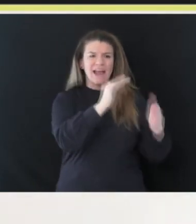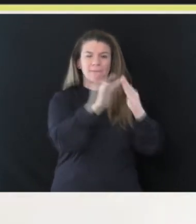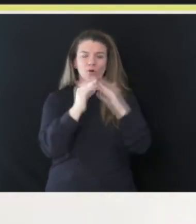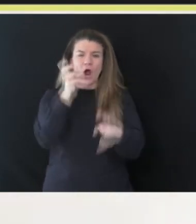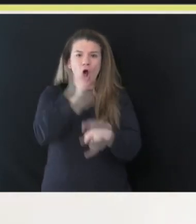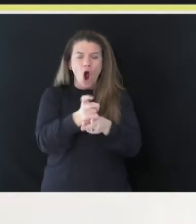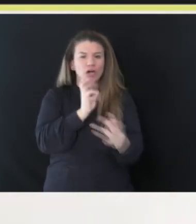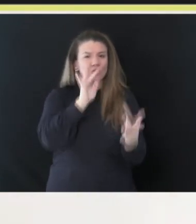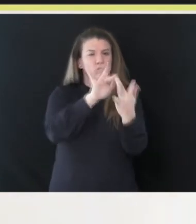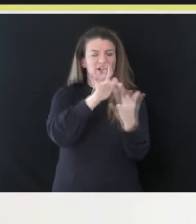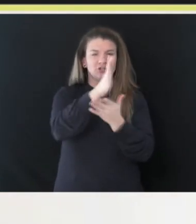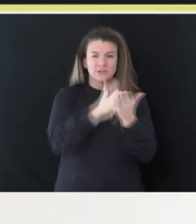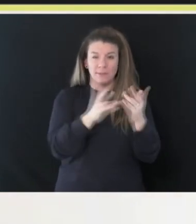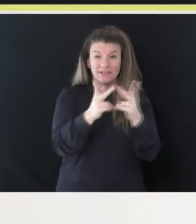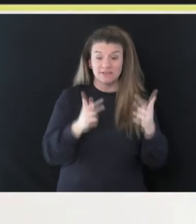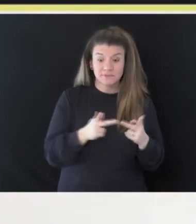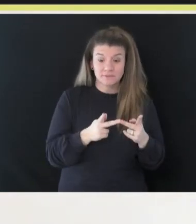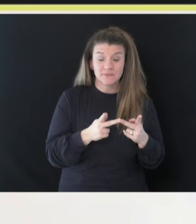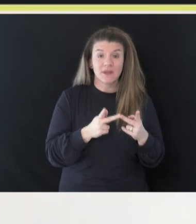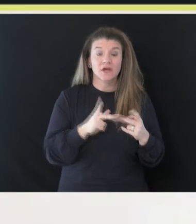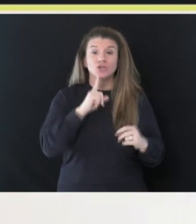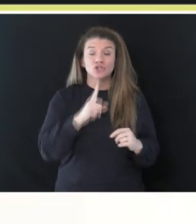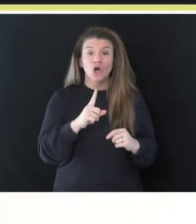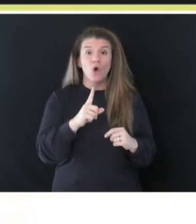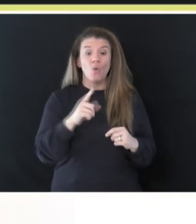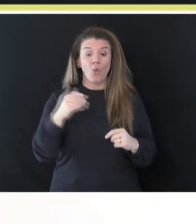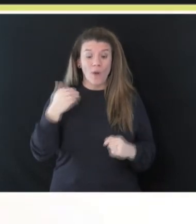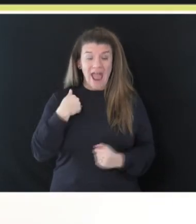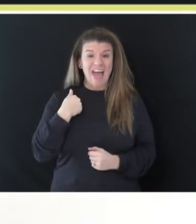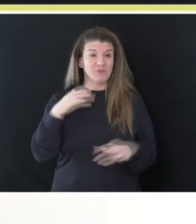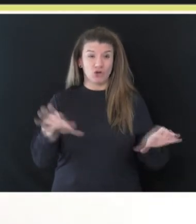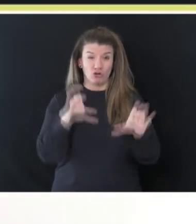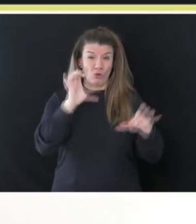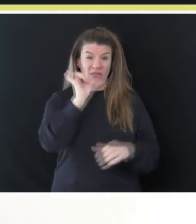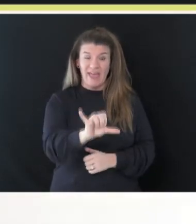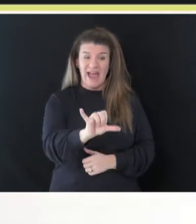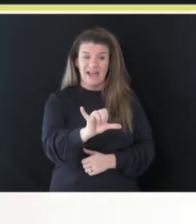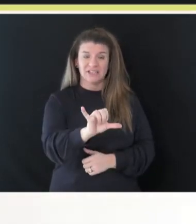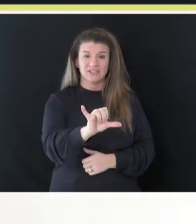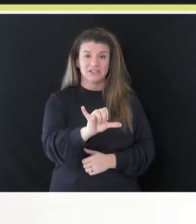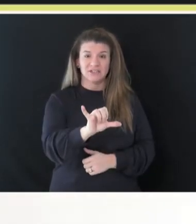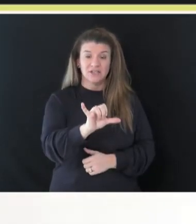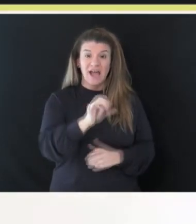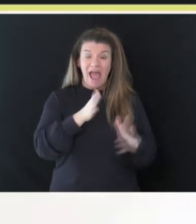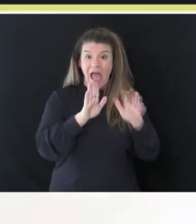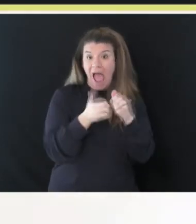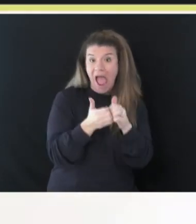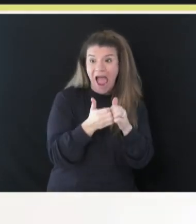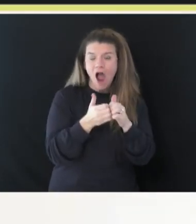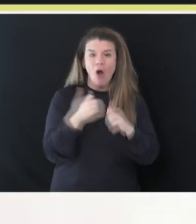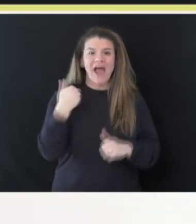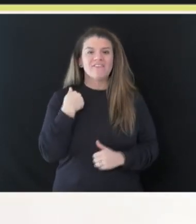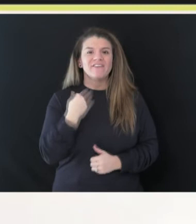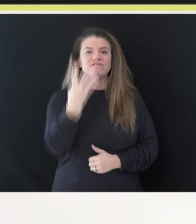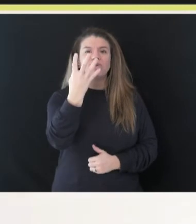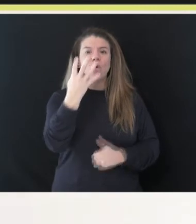reach in some instances. So we have been doing that by having 4 testing